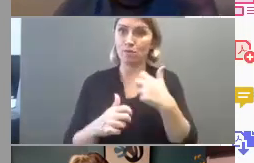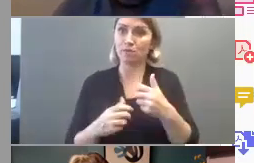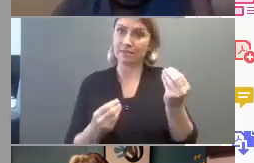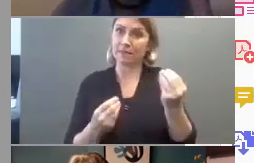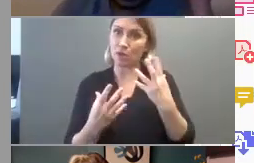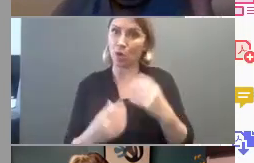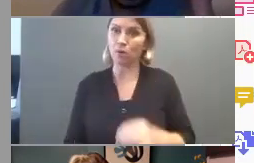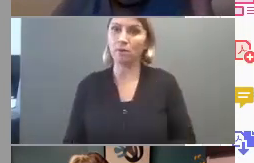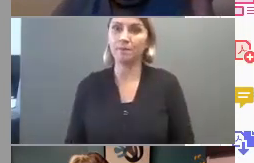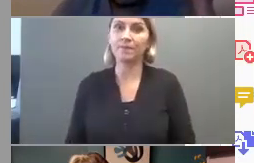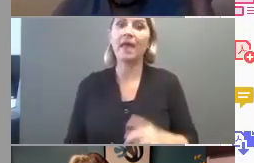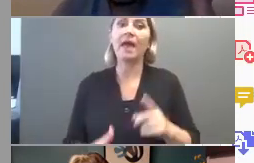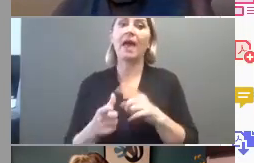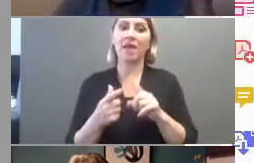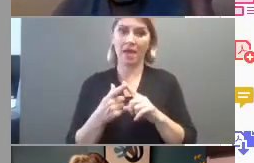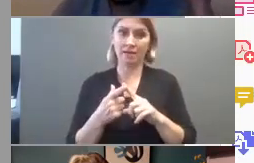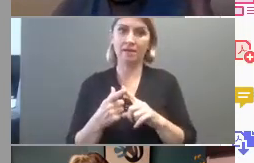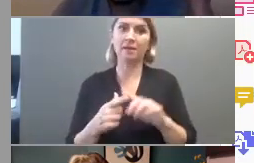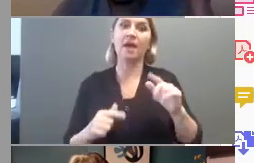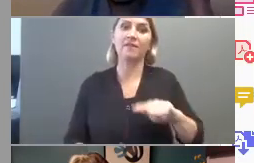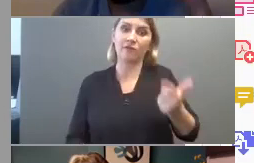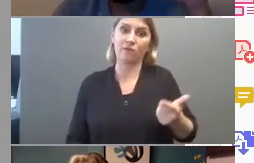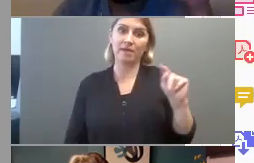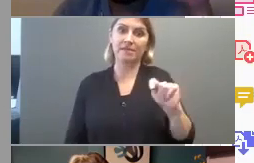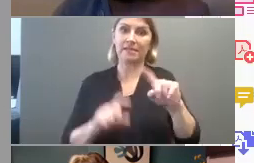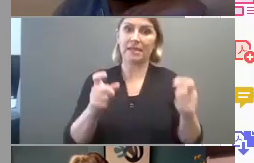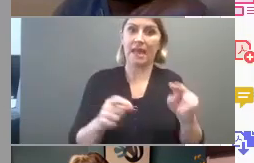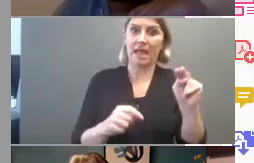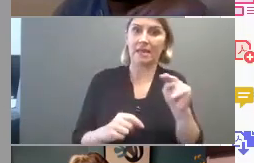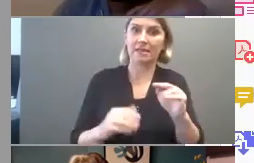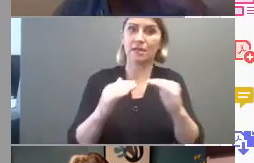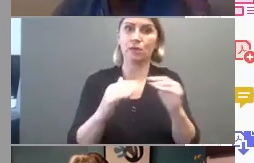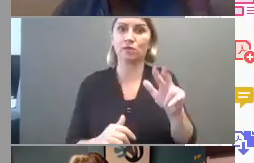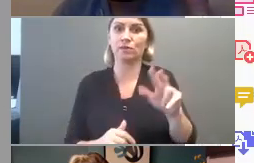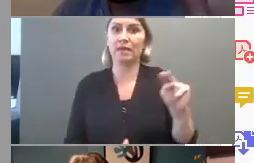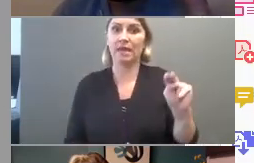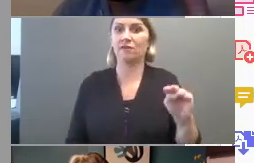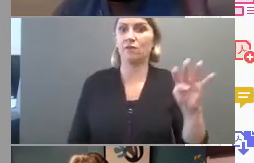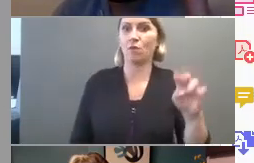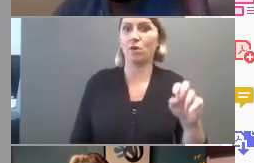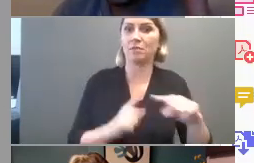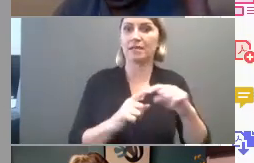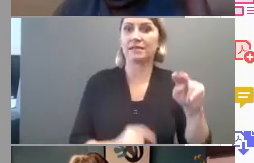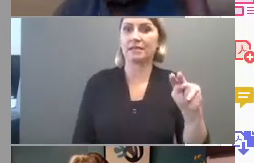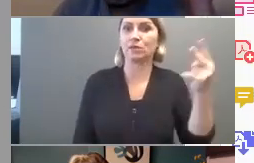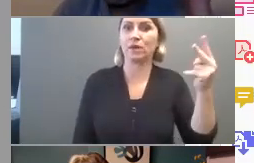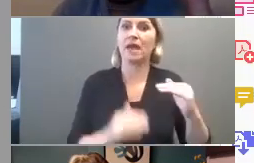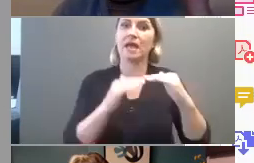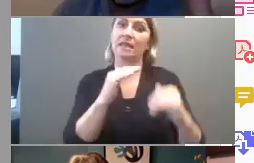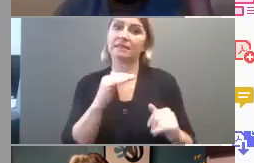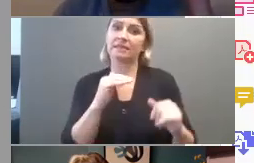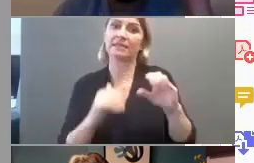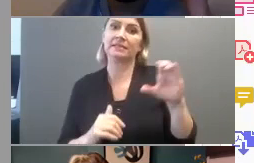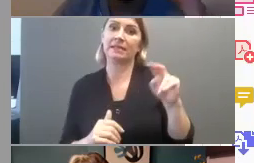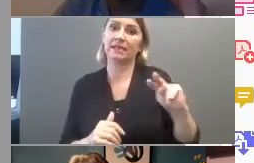here long. And then, therefore, Tn equals to 3n by 4 plus n squared is less than Cn squared